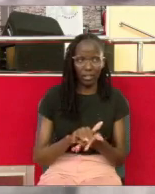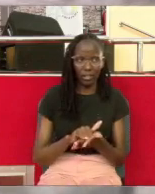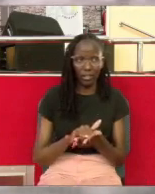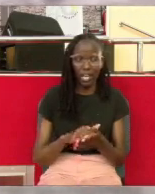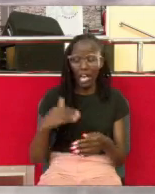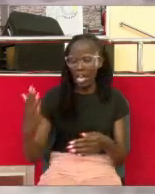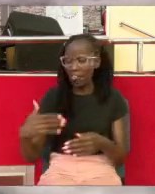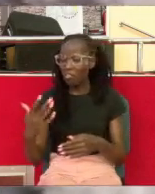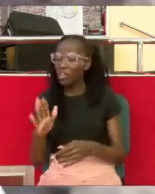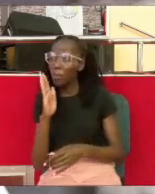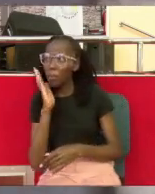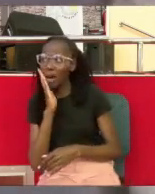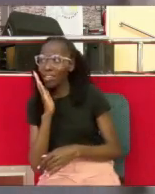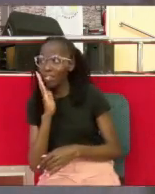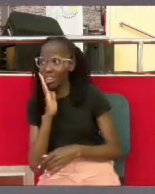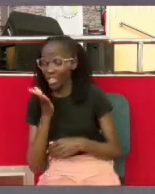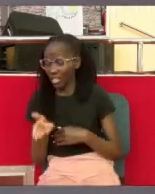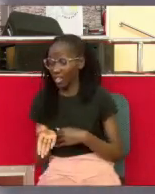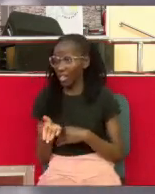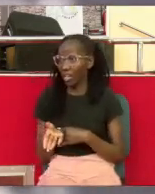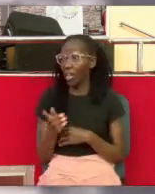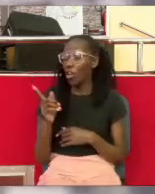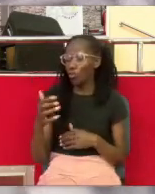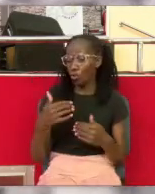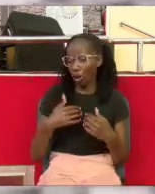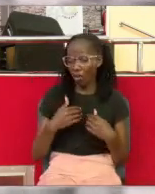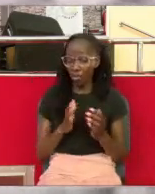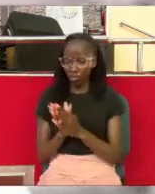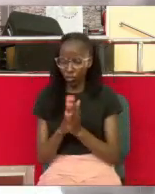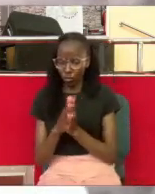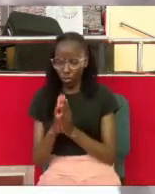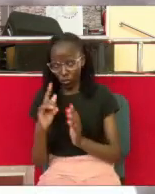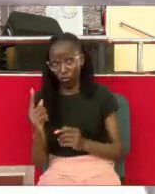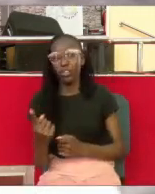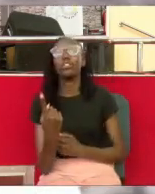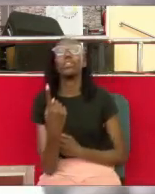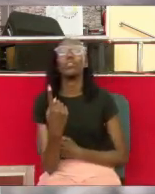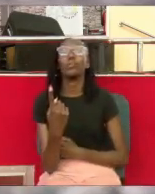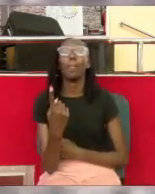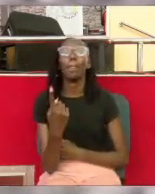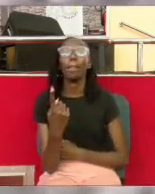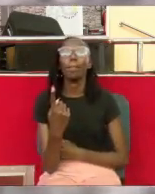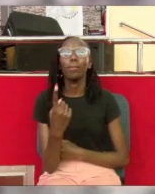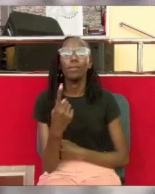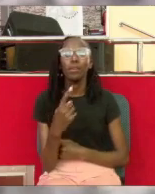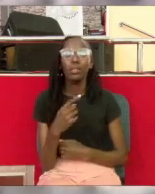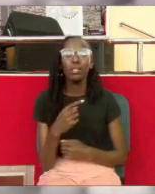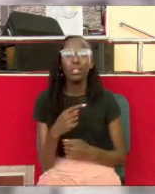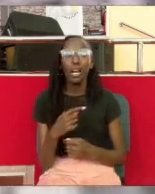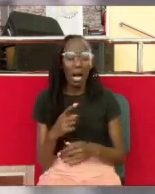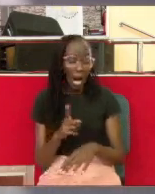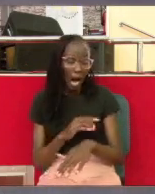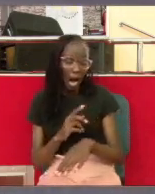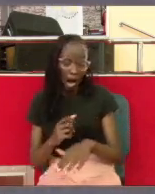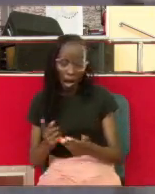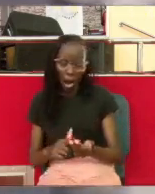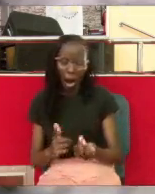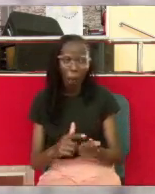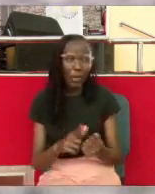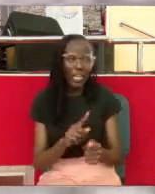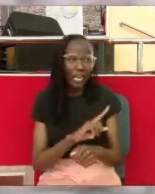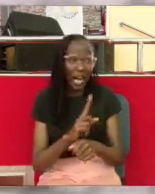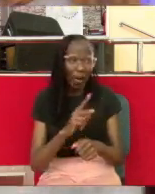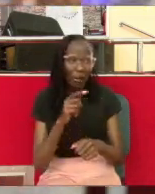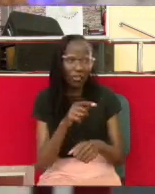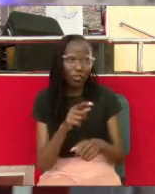here, you have a story of yourself. How many hours you labored?